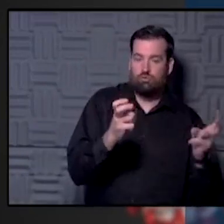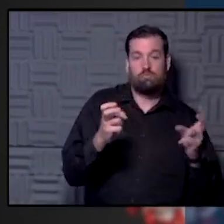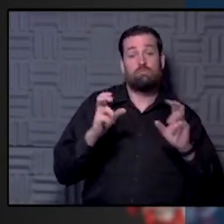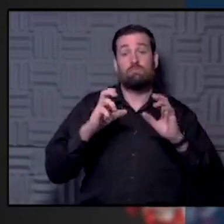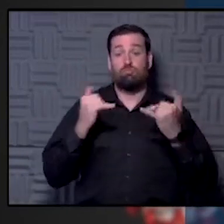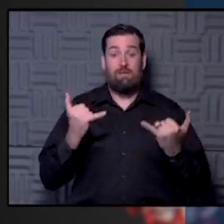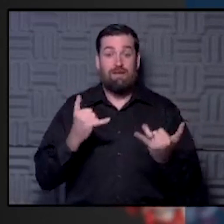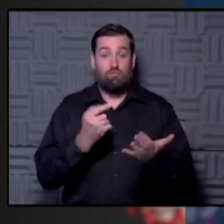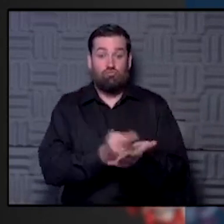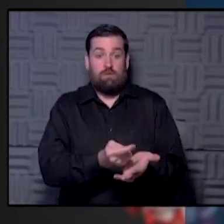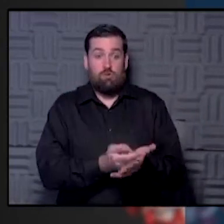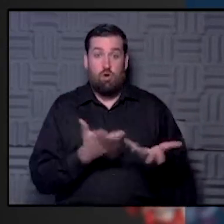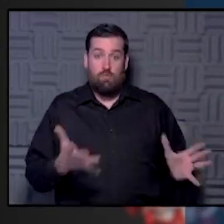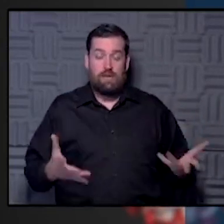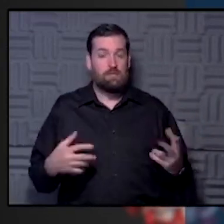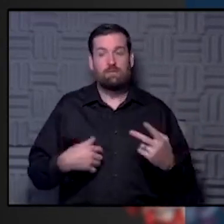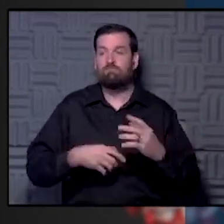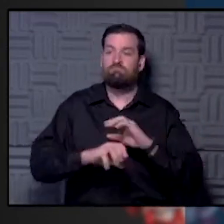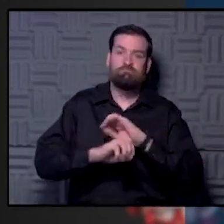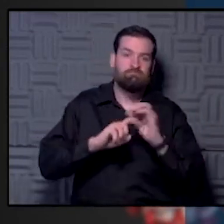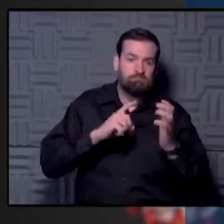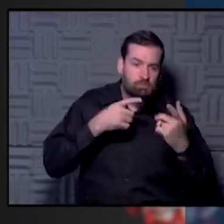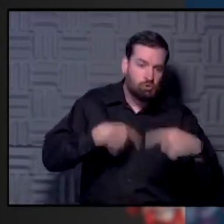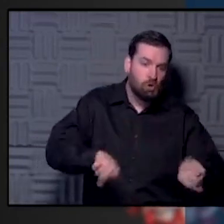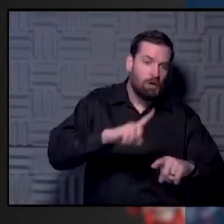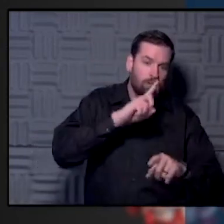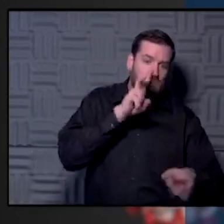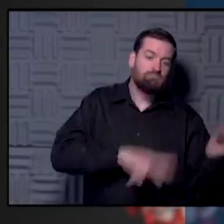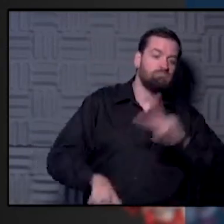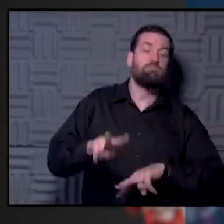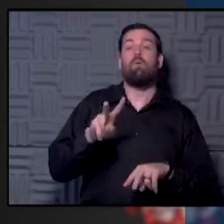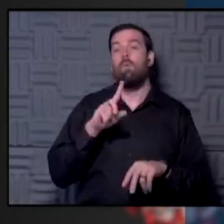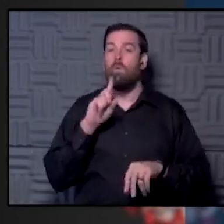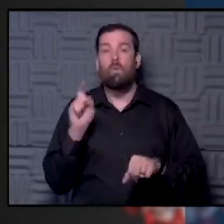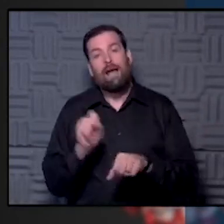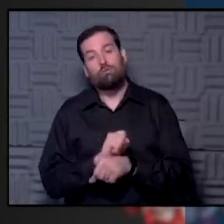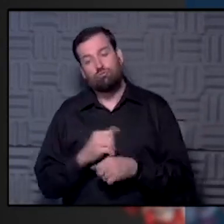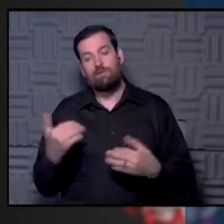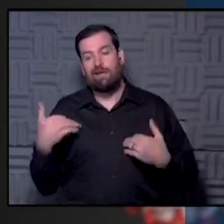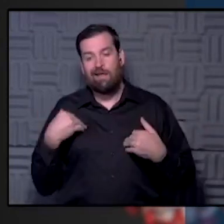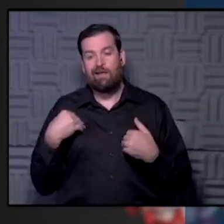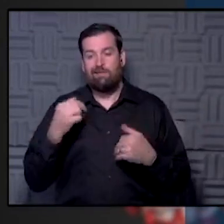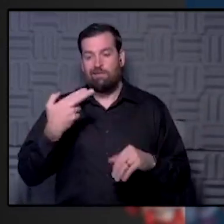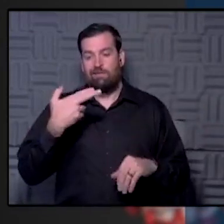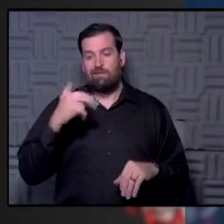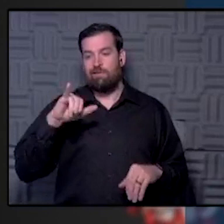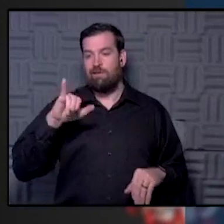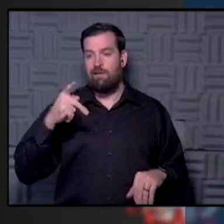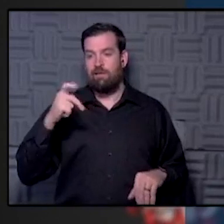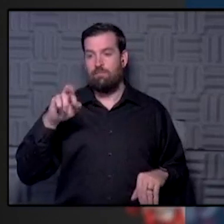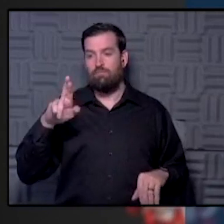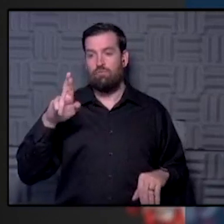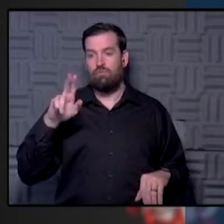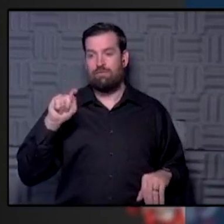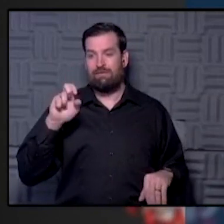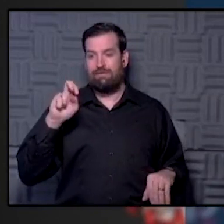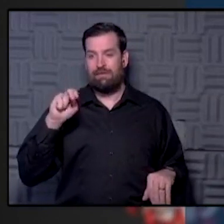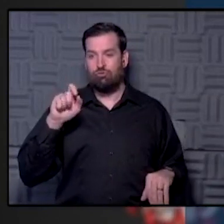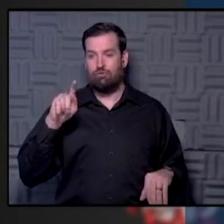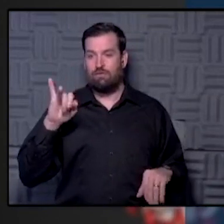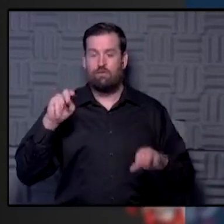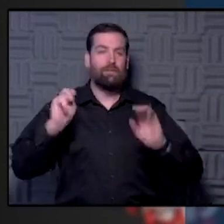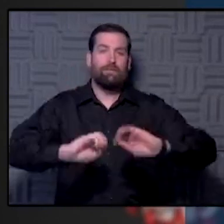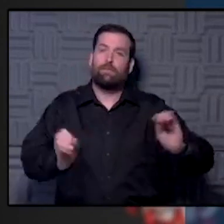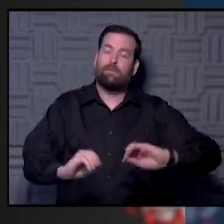chronic medical disease. We don't find any during their admission that says, well, they actually had hypertension but didn't know it. These are truly people with no chronic